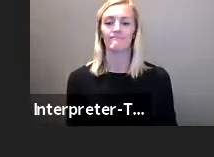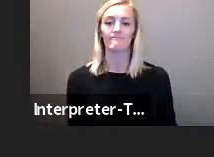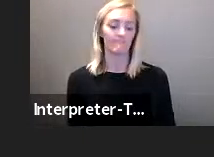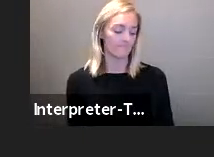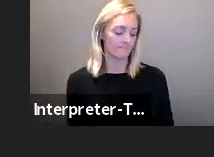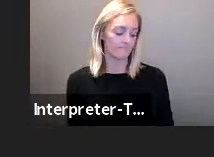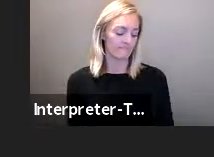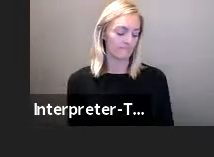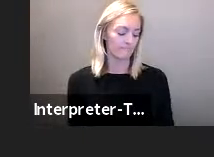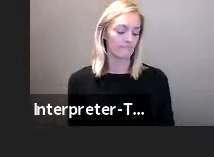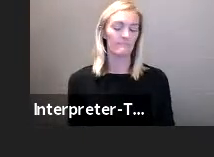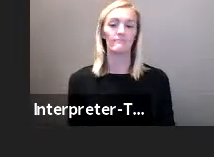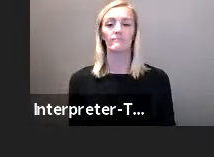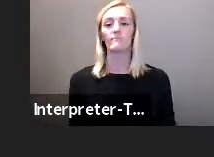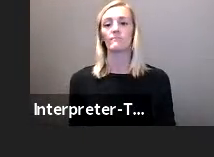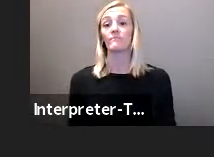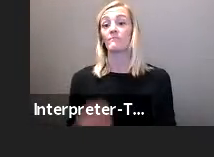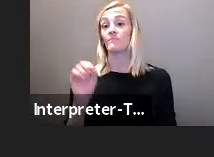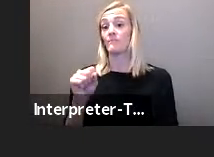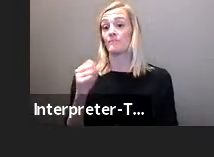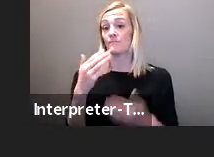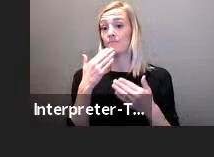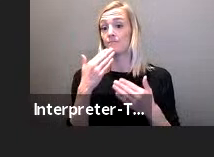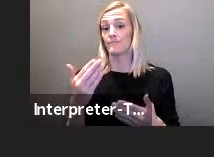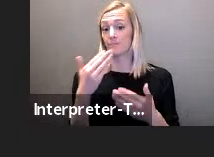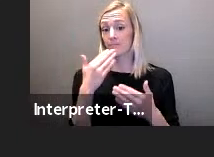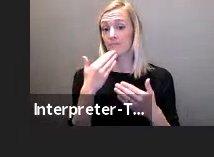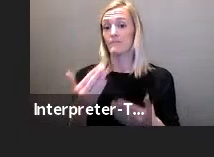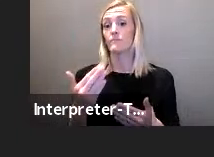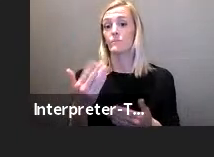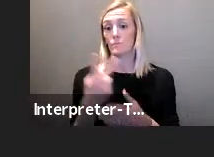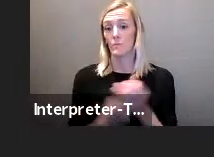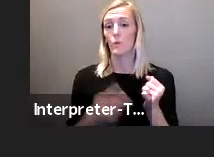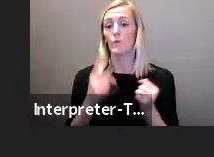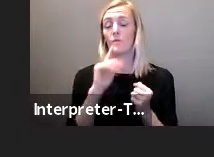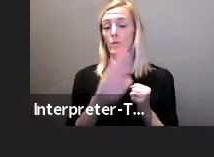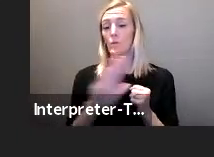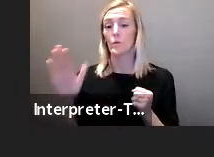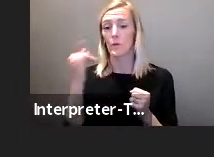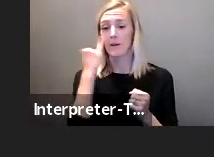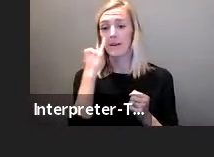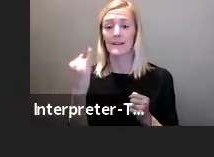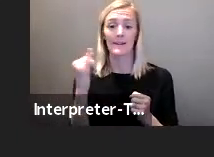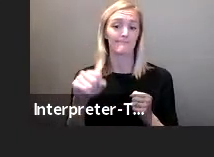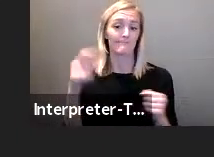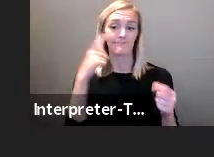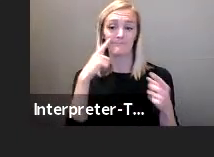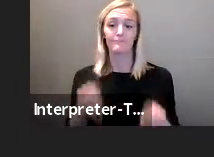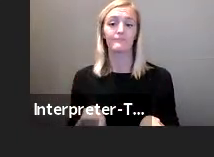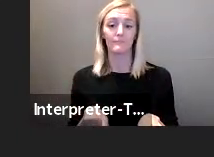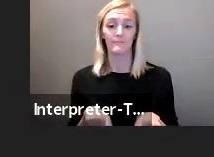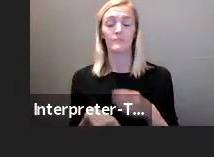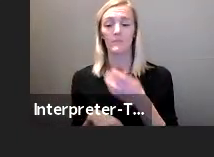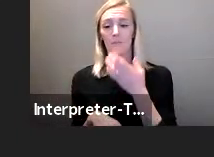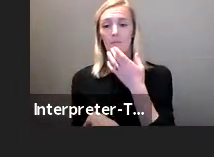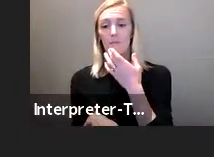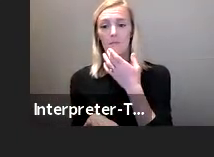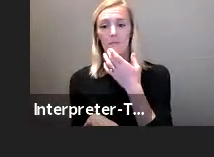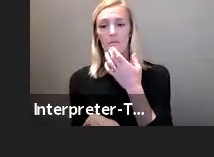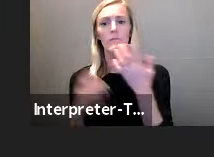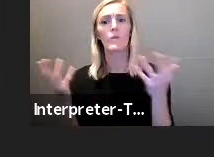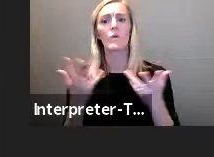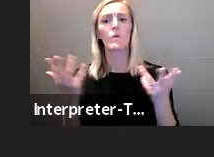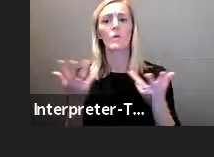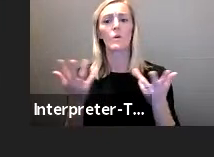Yeah, thank you both so much for your insights there. I absolutely agree. This thought of, what's being shared